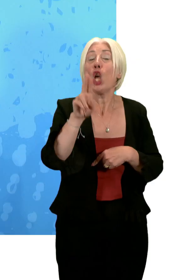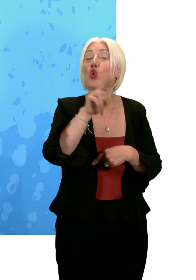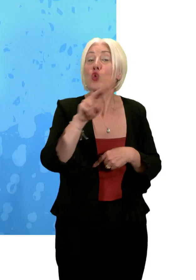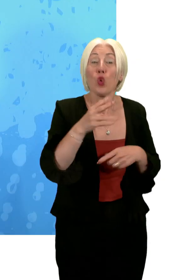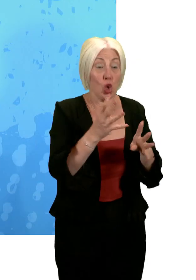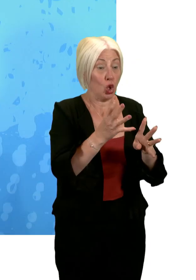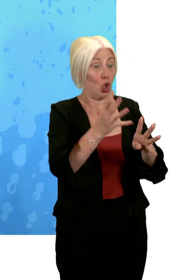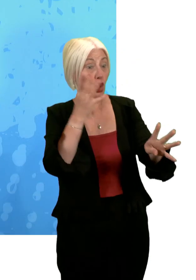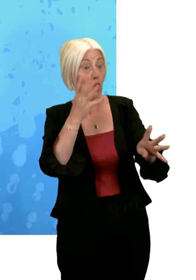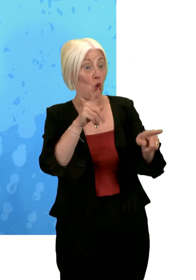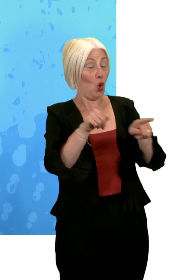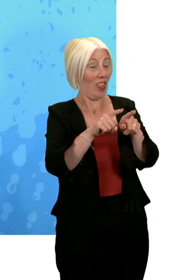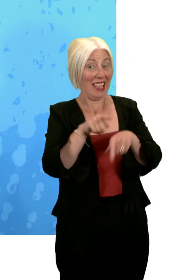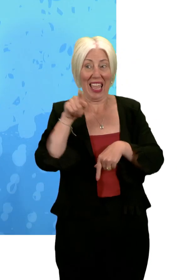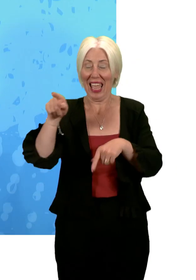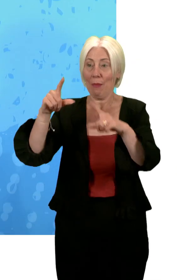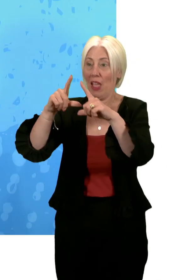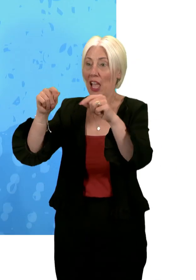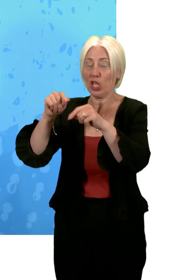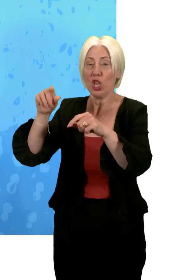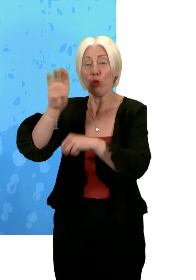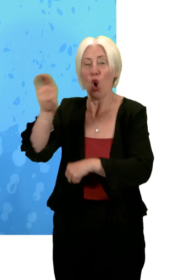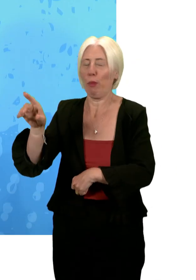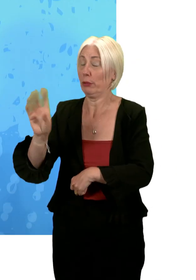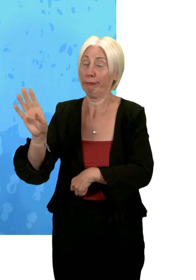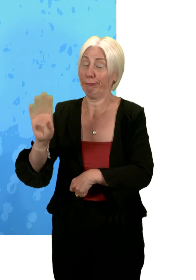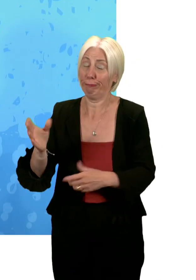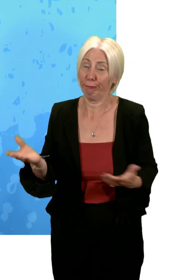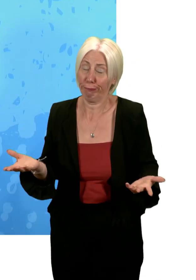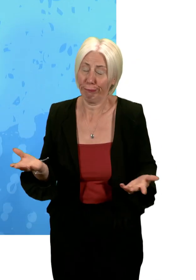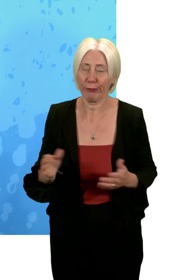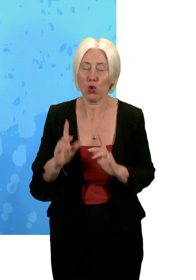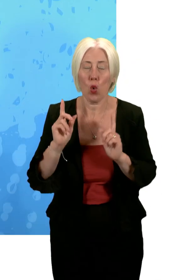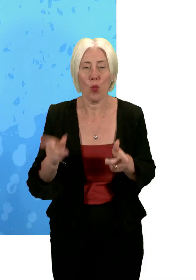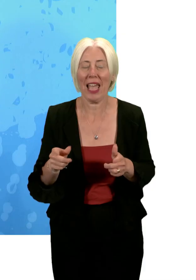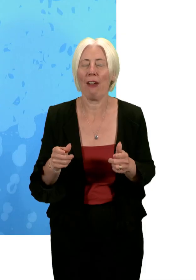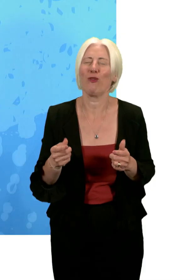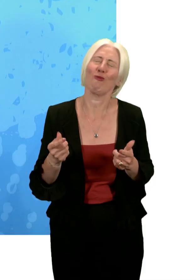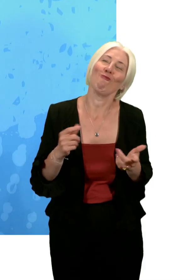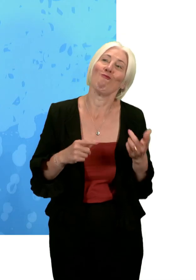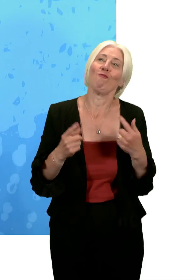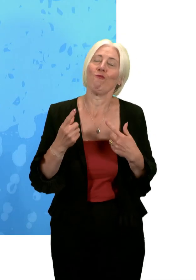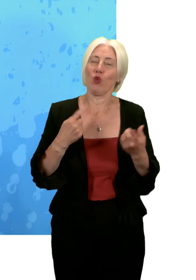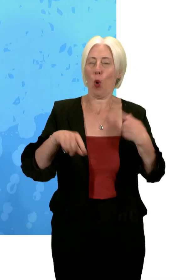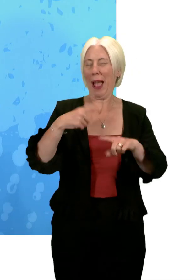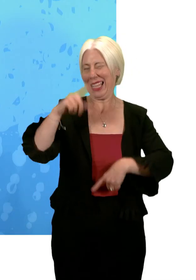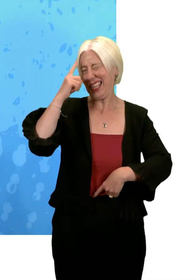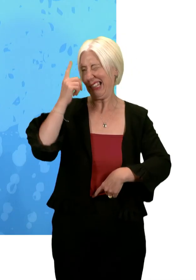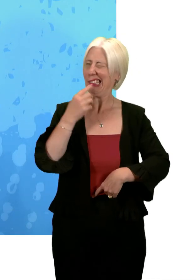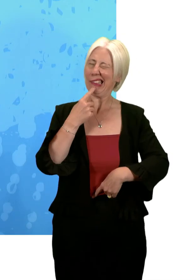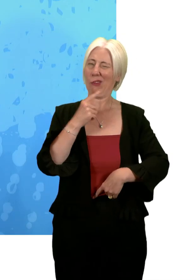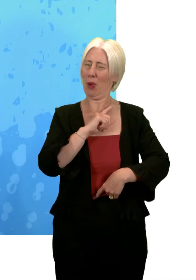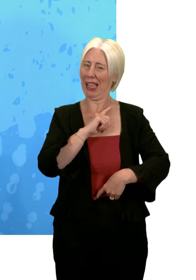or chip shops. So there's a bit of I think there's a bit of a step back there. And again, there'll be some schools